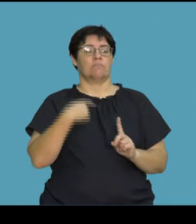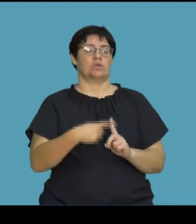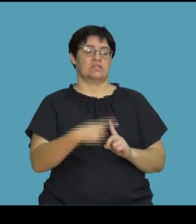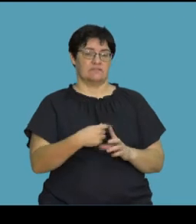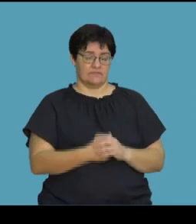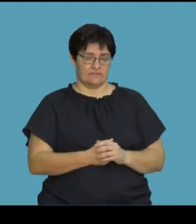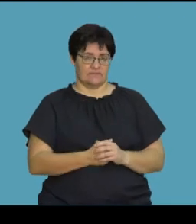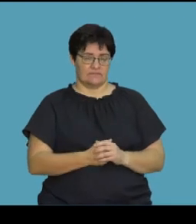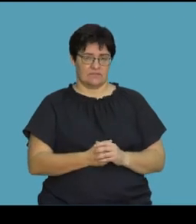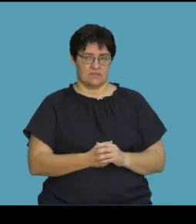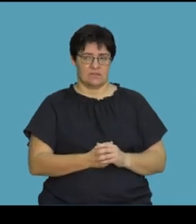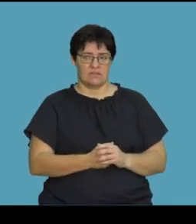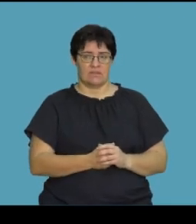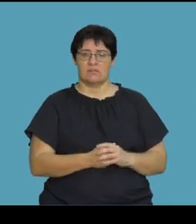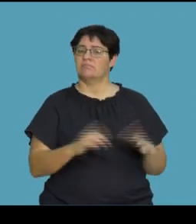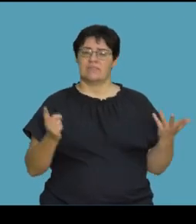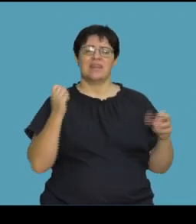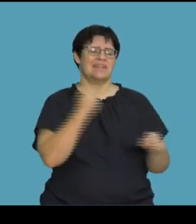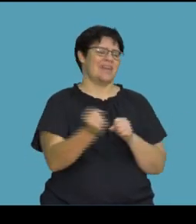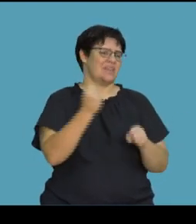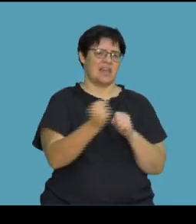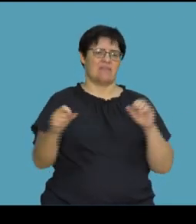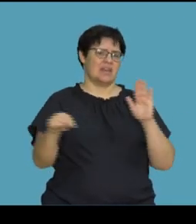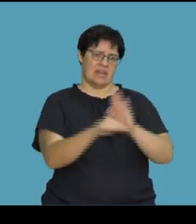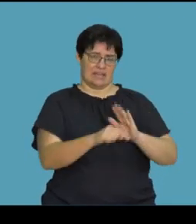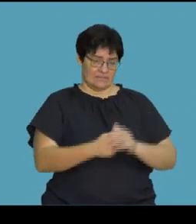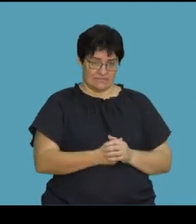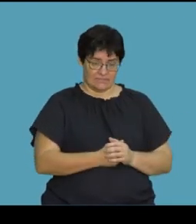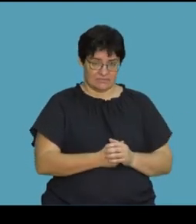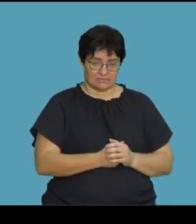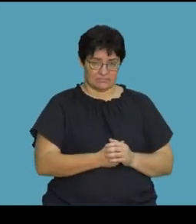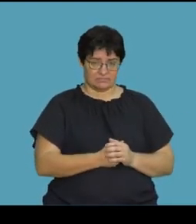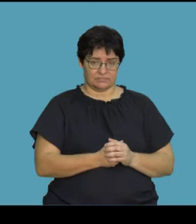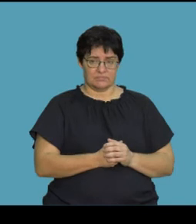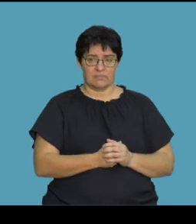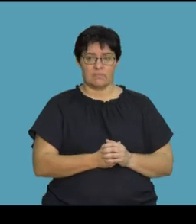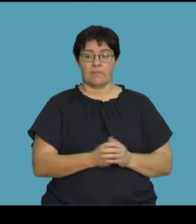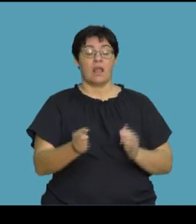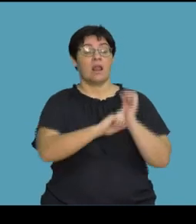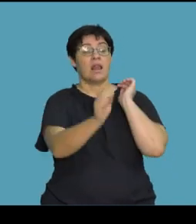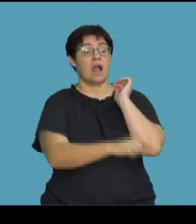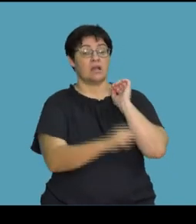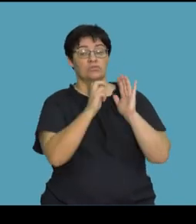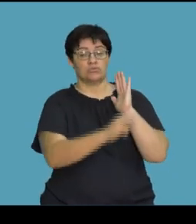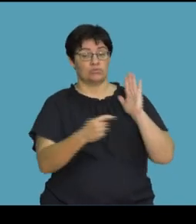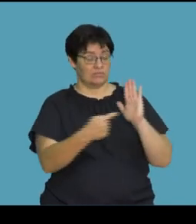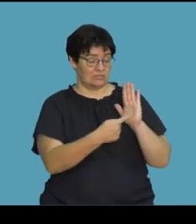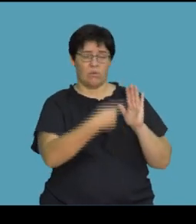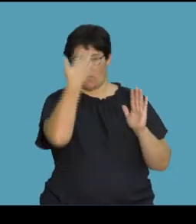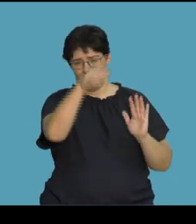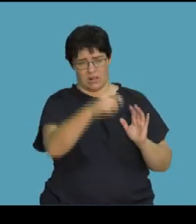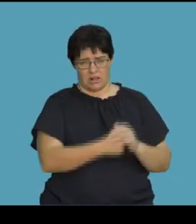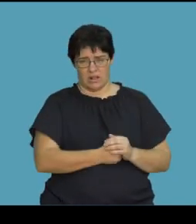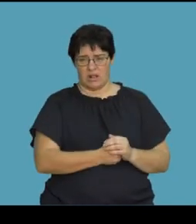is positive. So there is no way that it will ever be a negative answer. The last principle, this one you